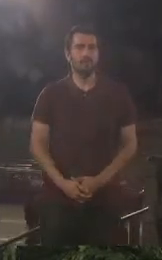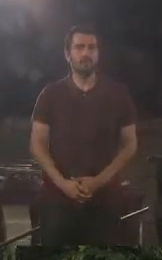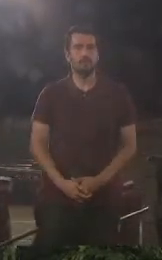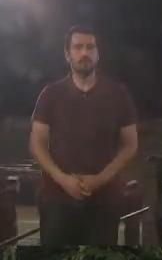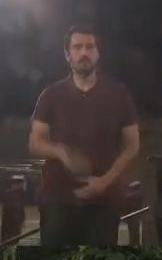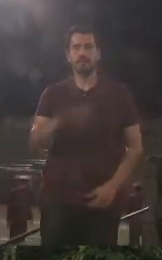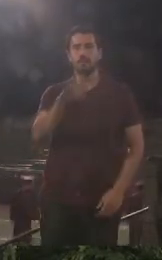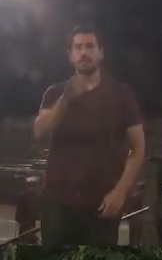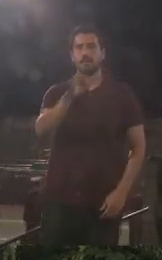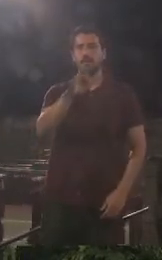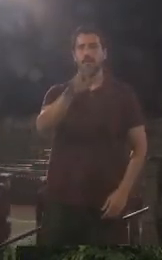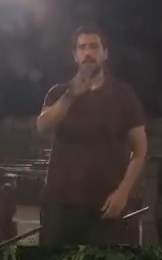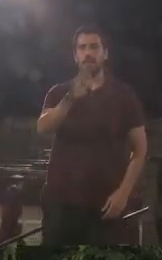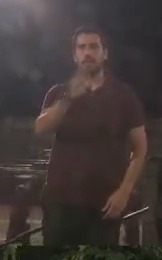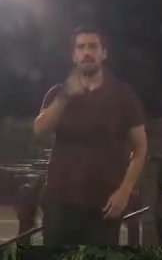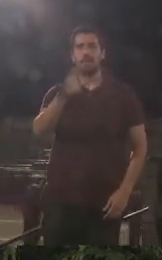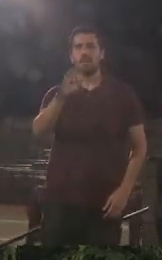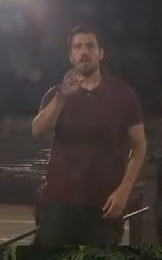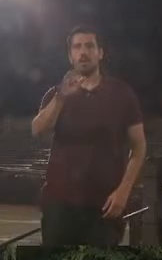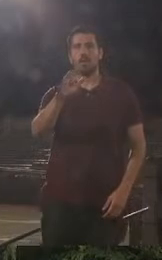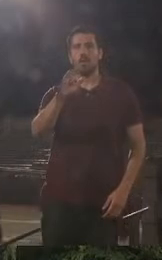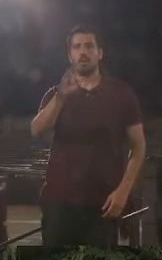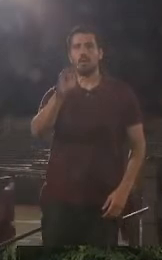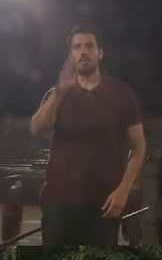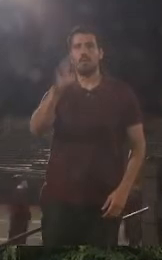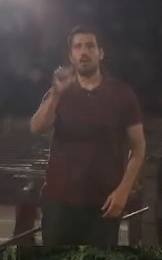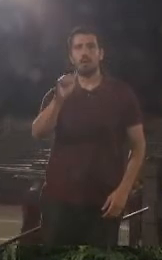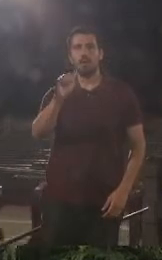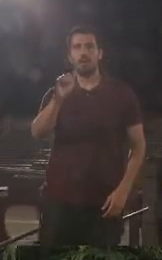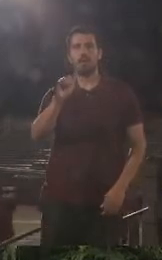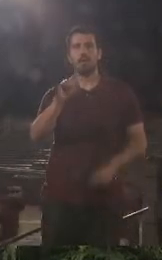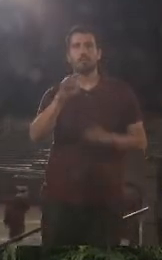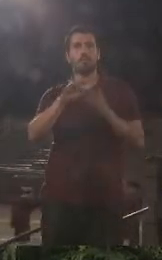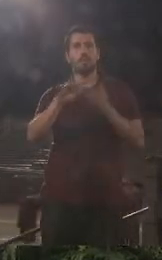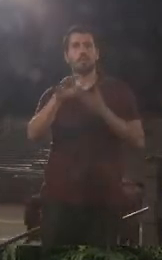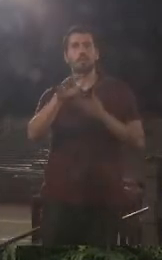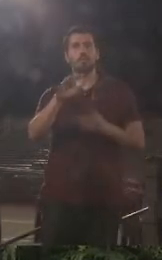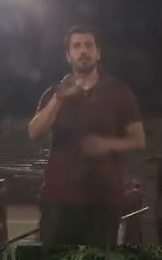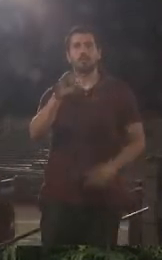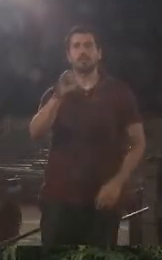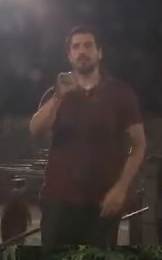Aiden Andrew Colunga will be attending San Antonio College.